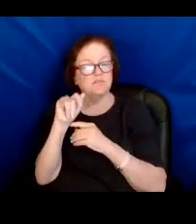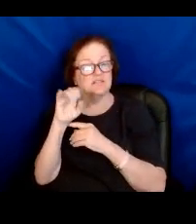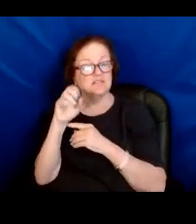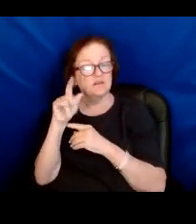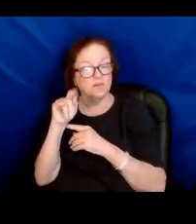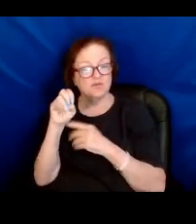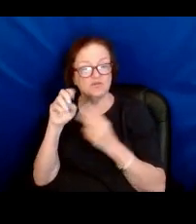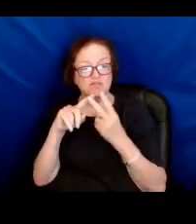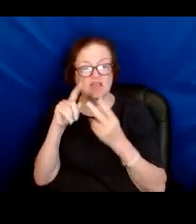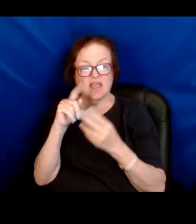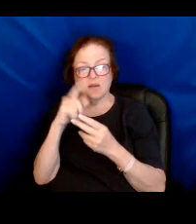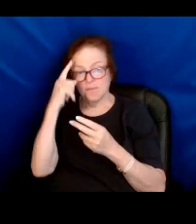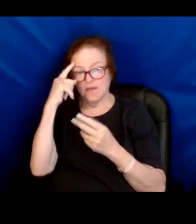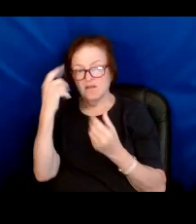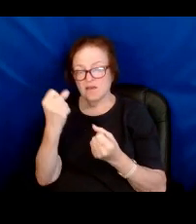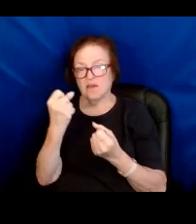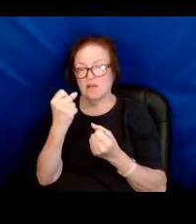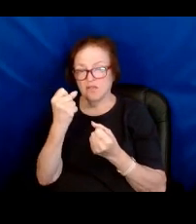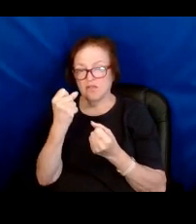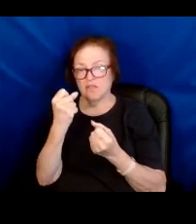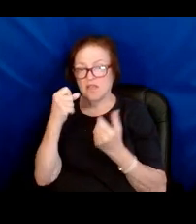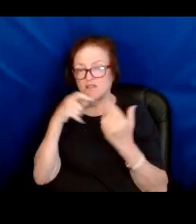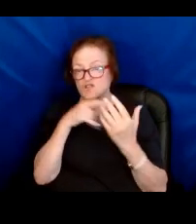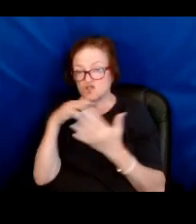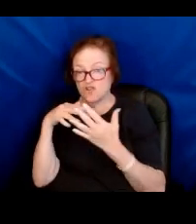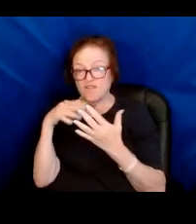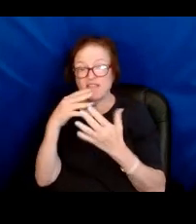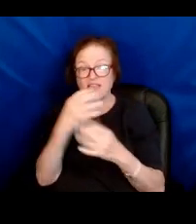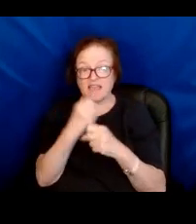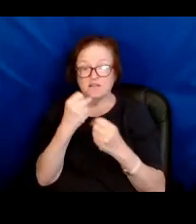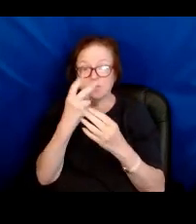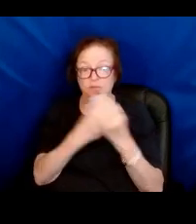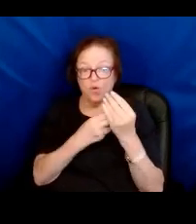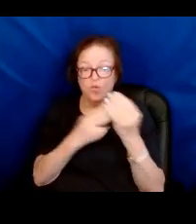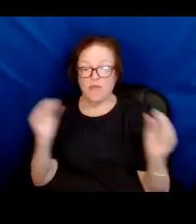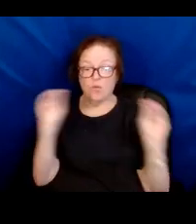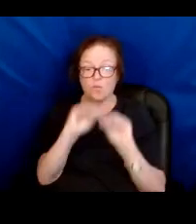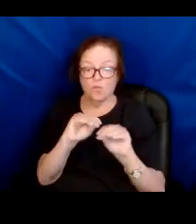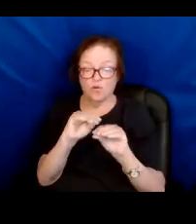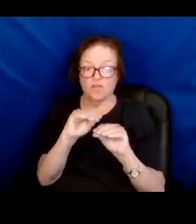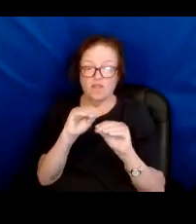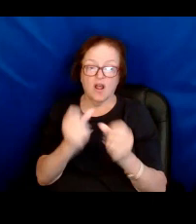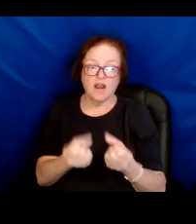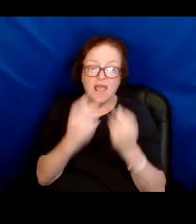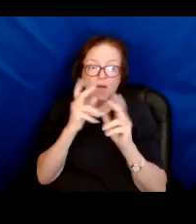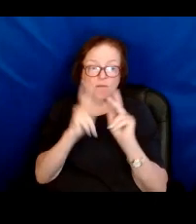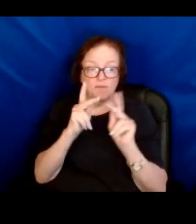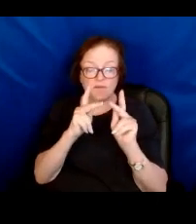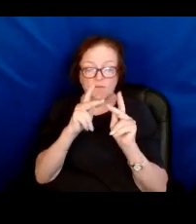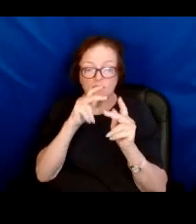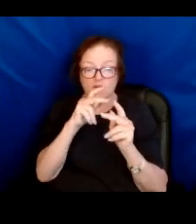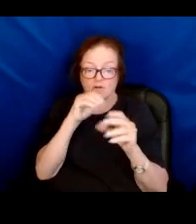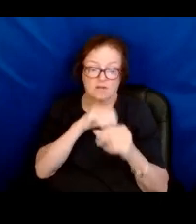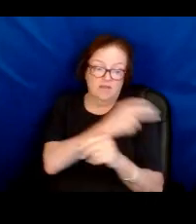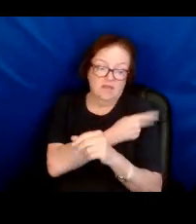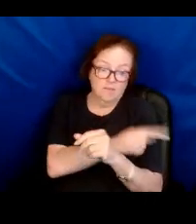provider surveys into one survey that gets both. But that will be getting information on how many people are in inpatient